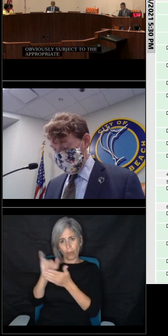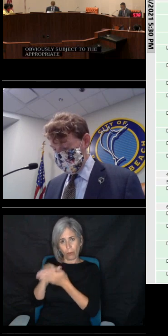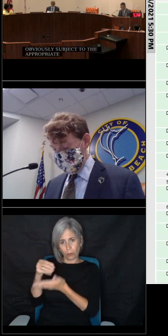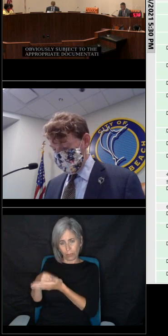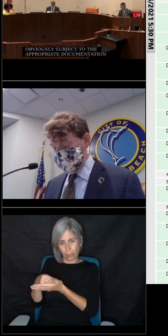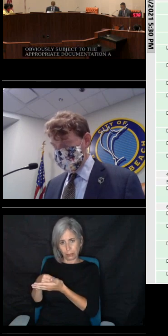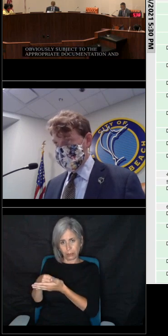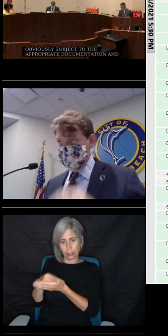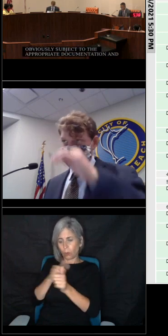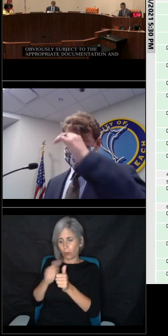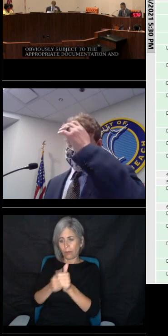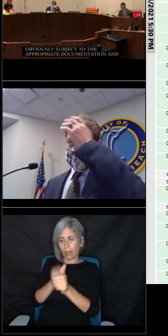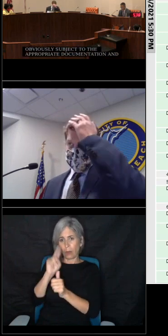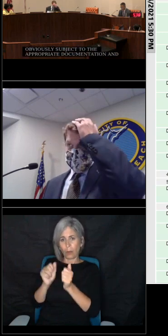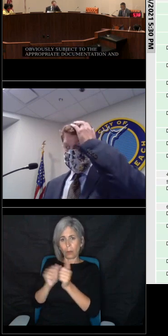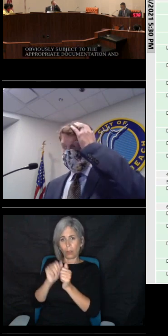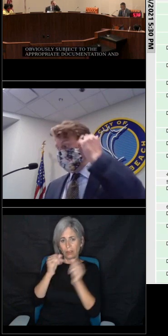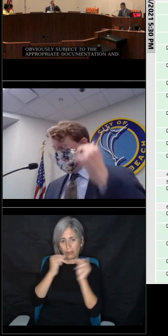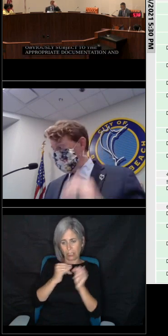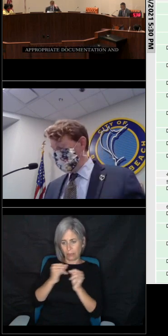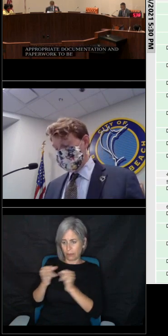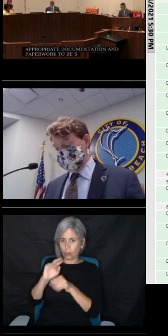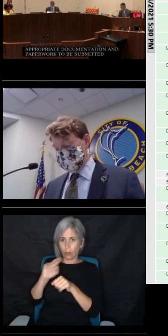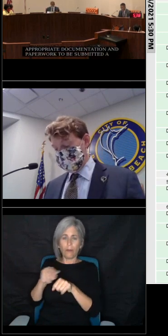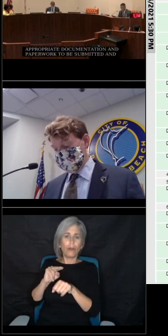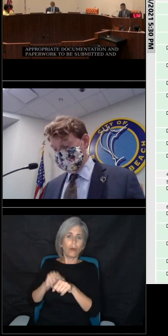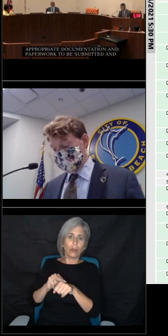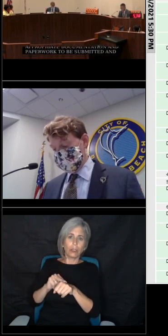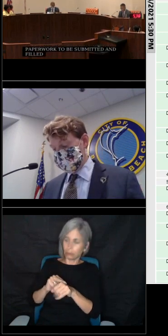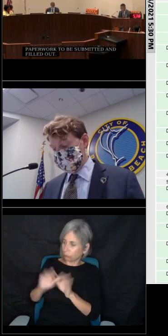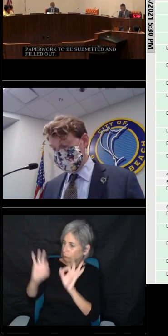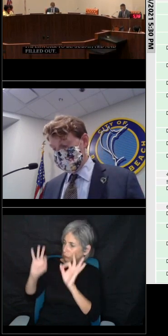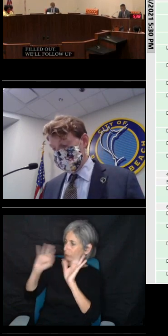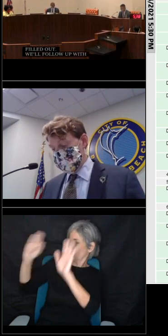And we'll follow up with each of you, of course. Right.